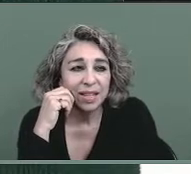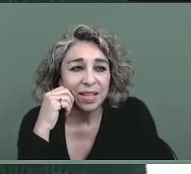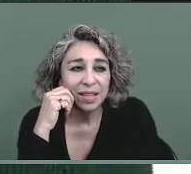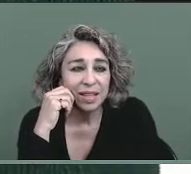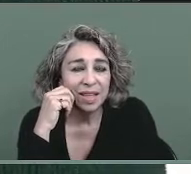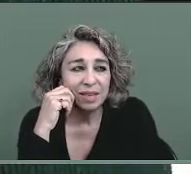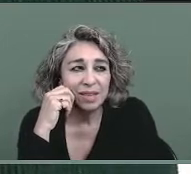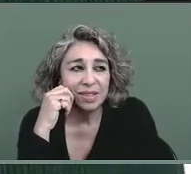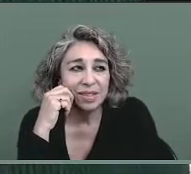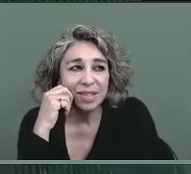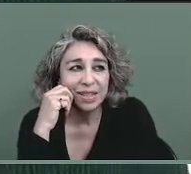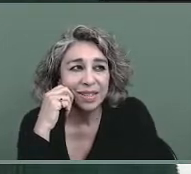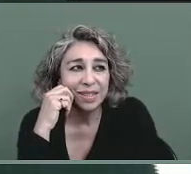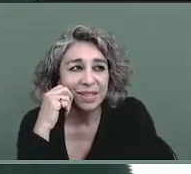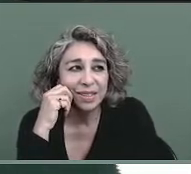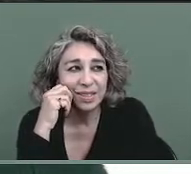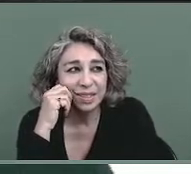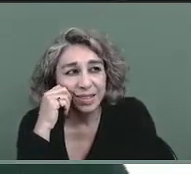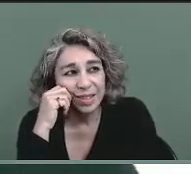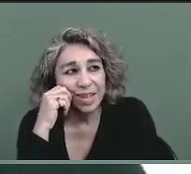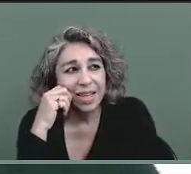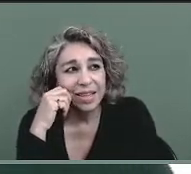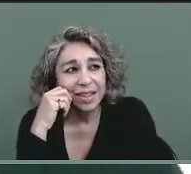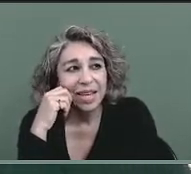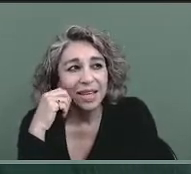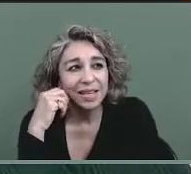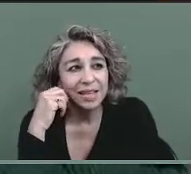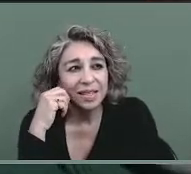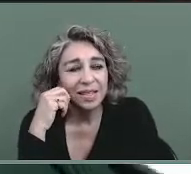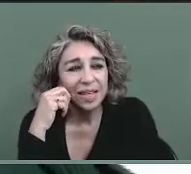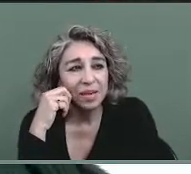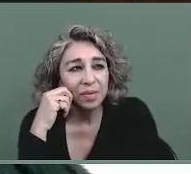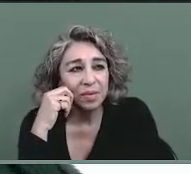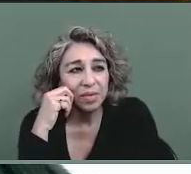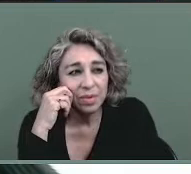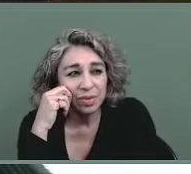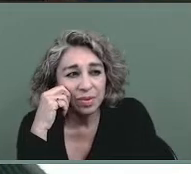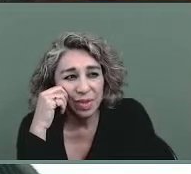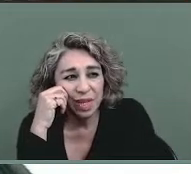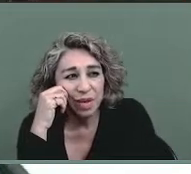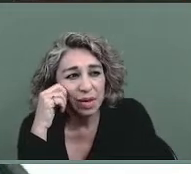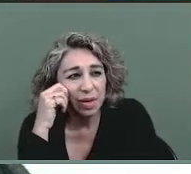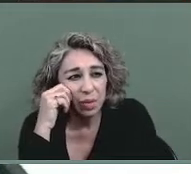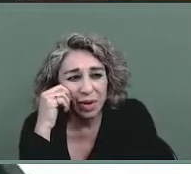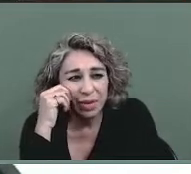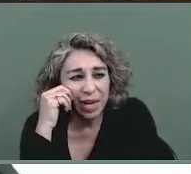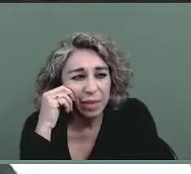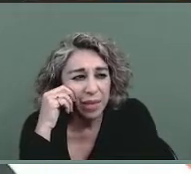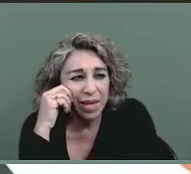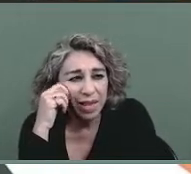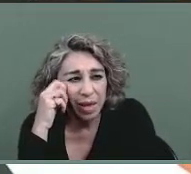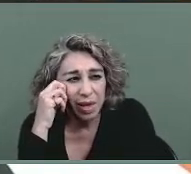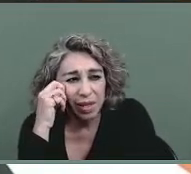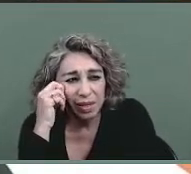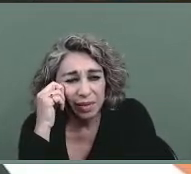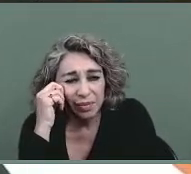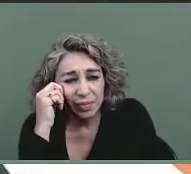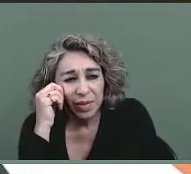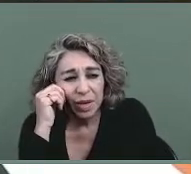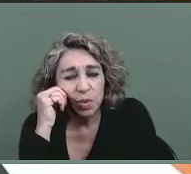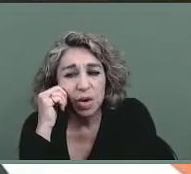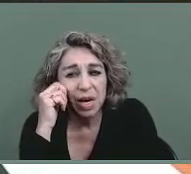they were they can say what they whatever campaign they want